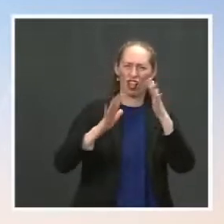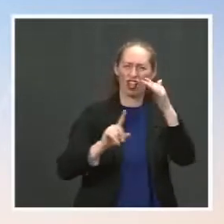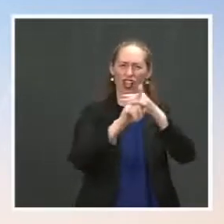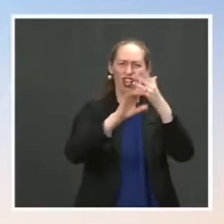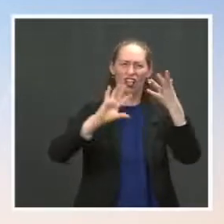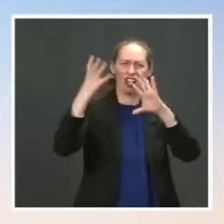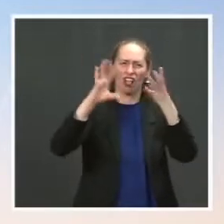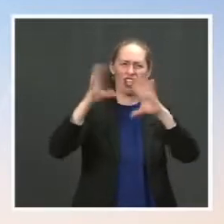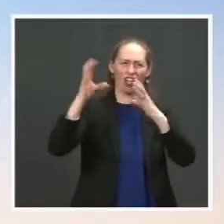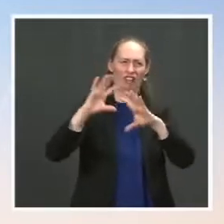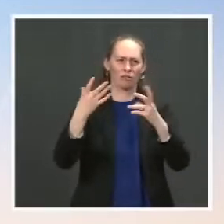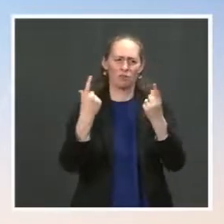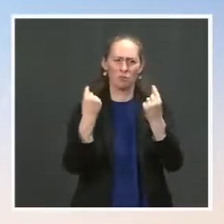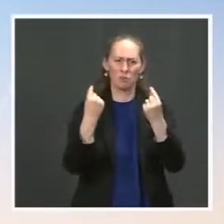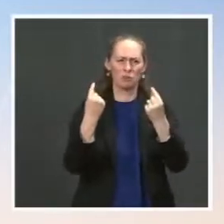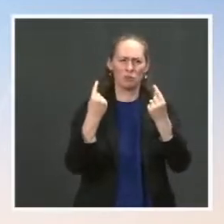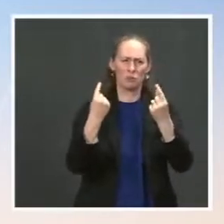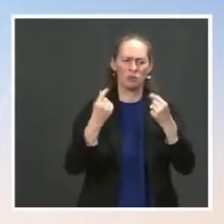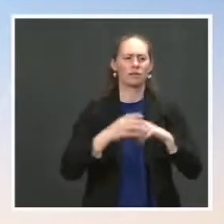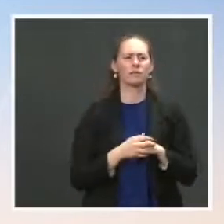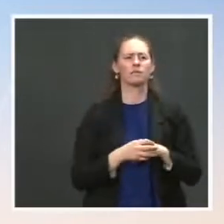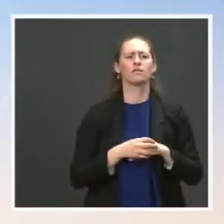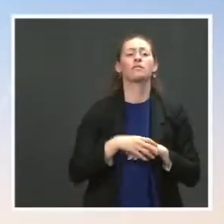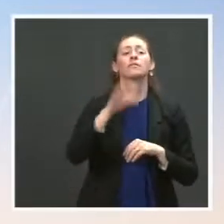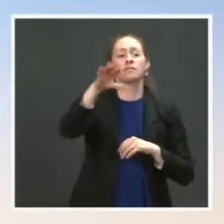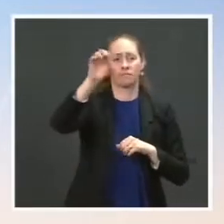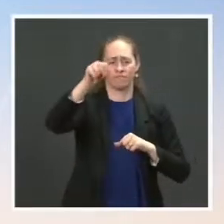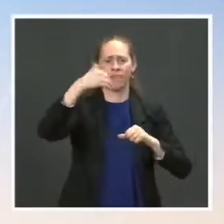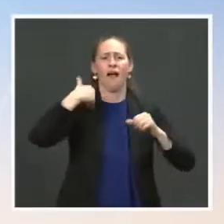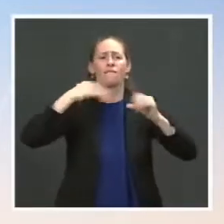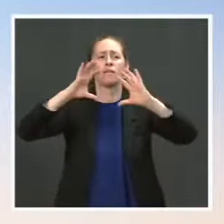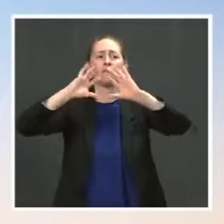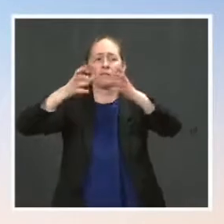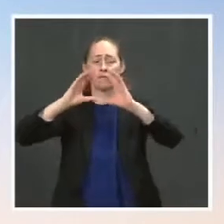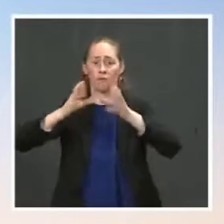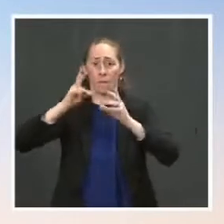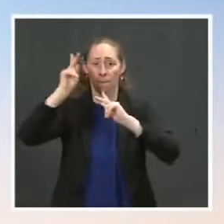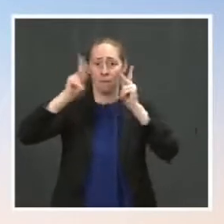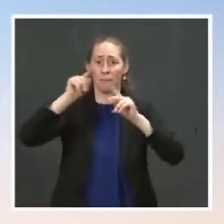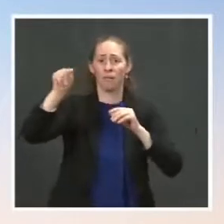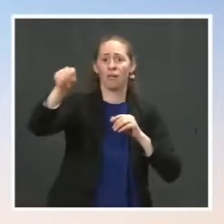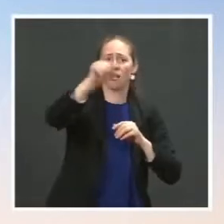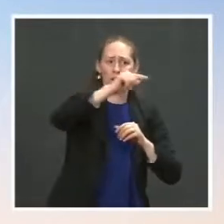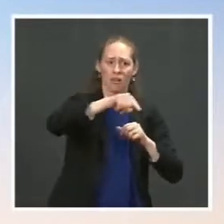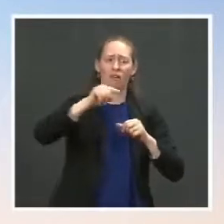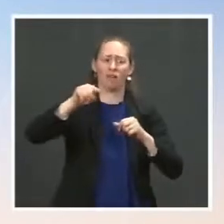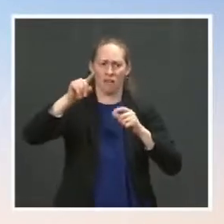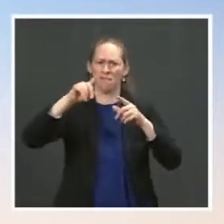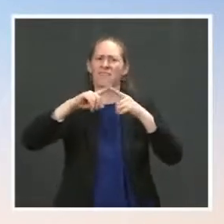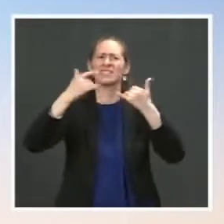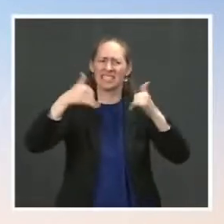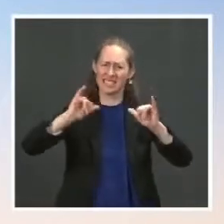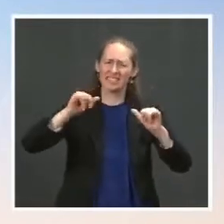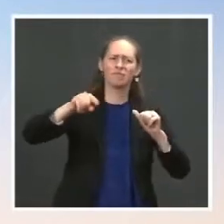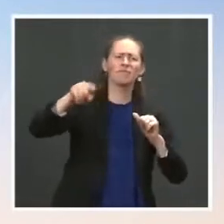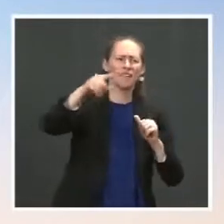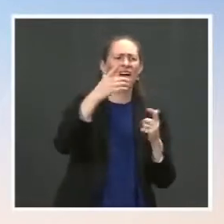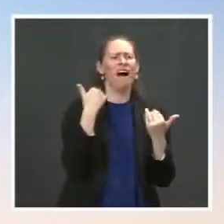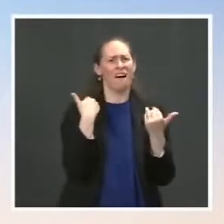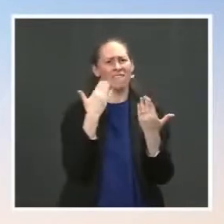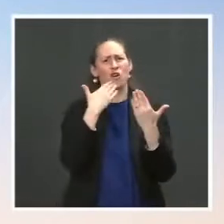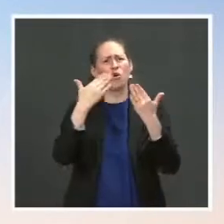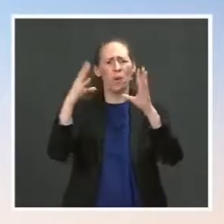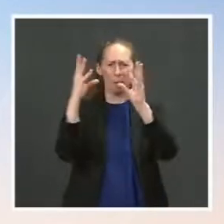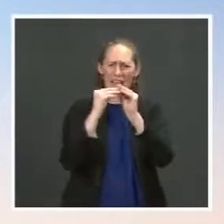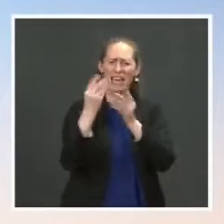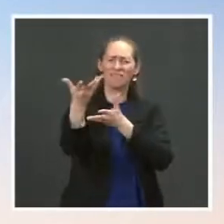in El Salvador, he did not meet with the president, but he did have productive meetings with the foreign minister, other senior officials, such as the